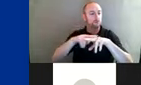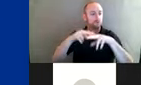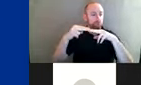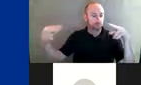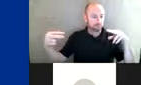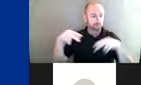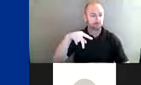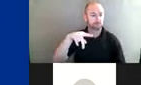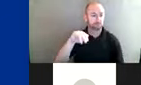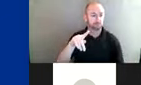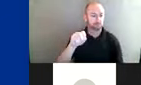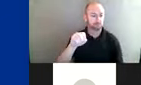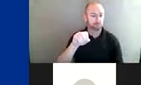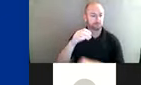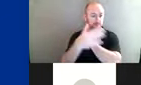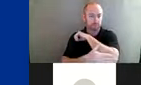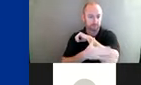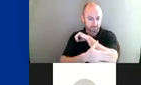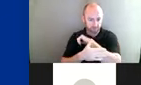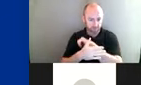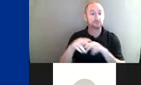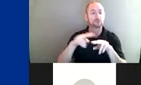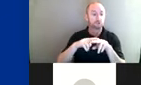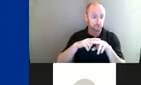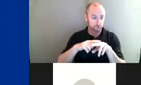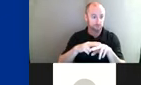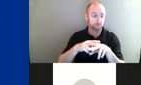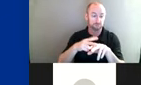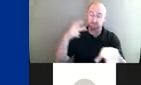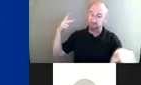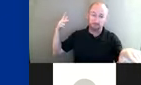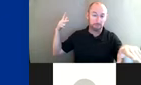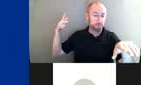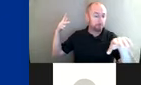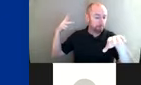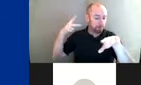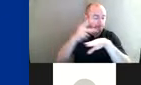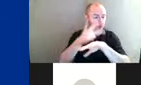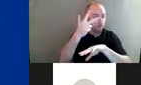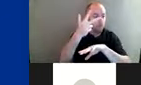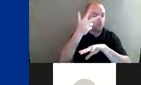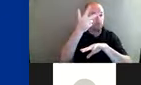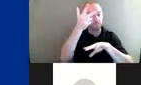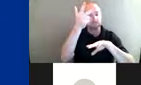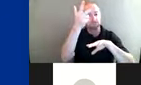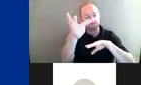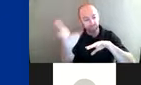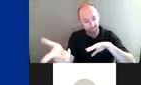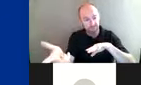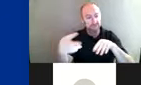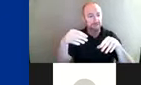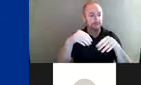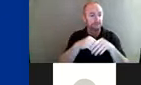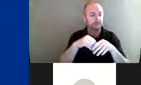County. A train coming along hit the landslide deposit, derailed, and then slid into the